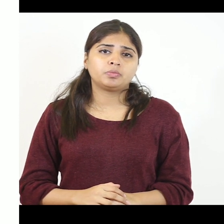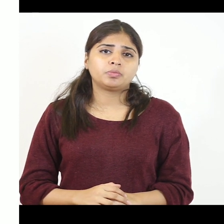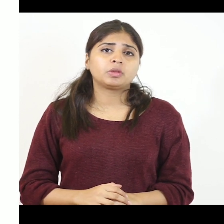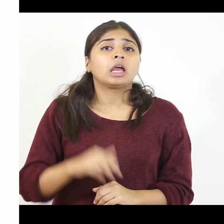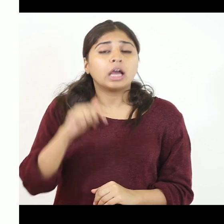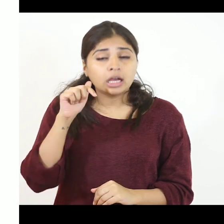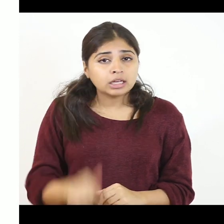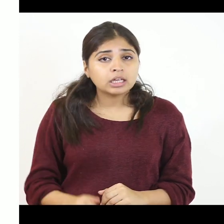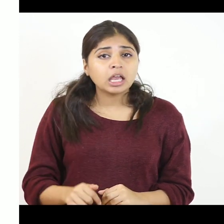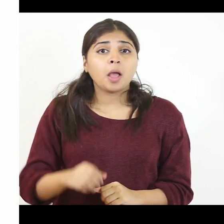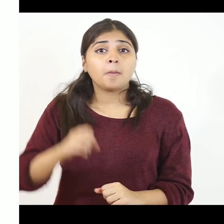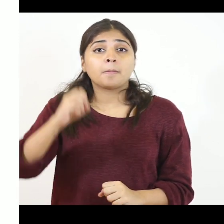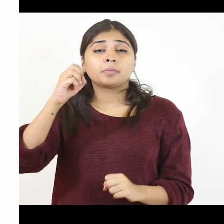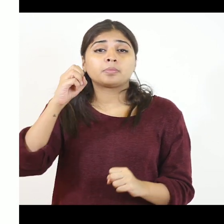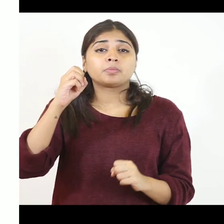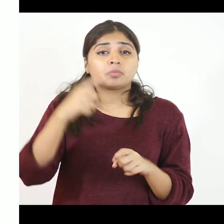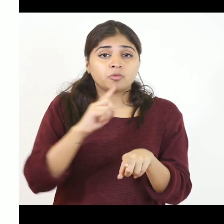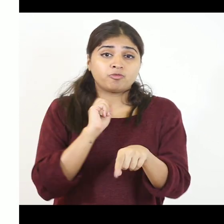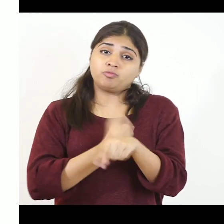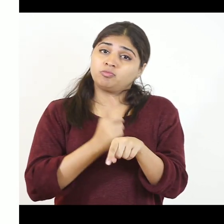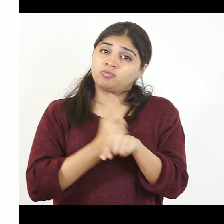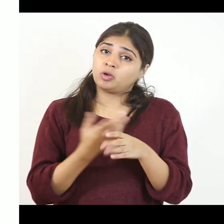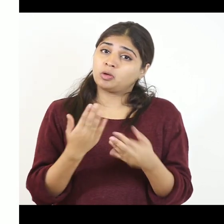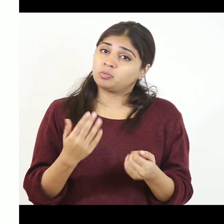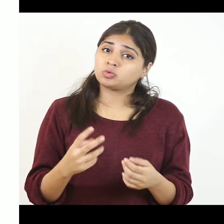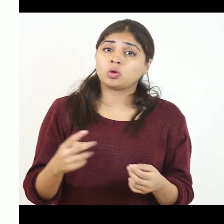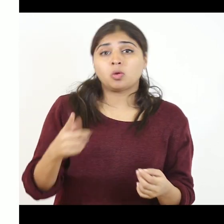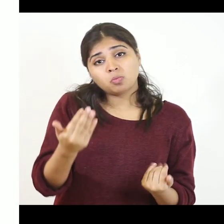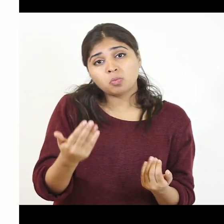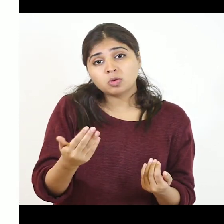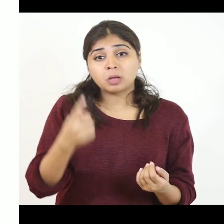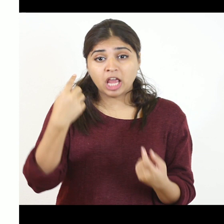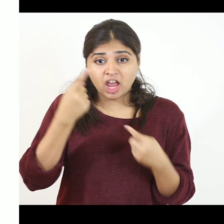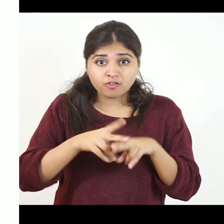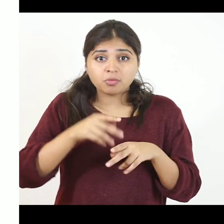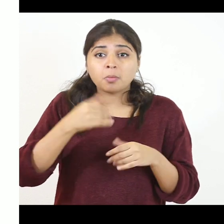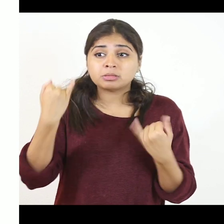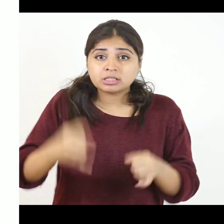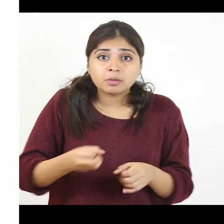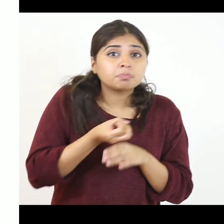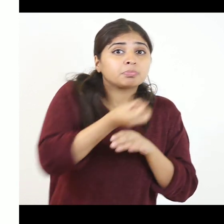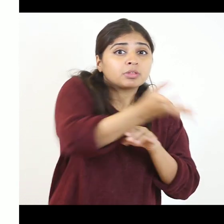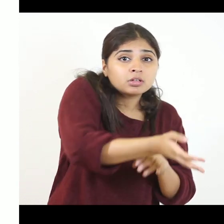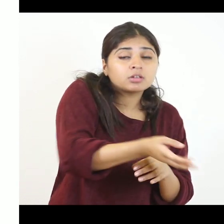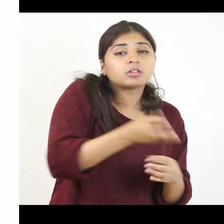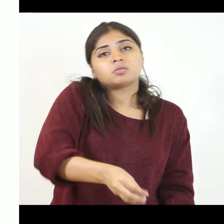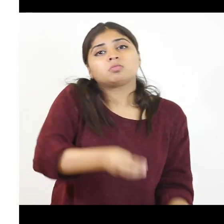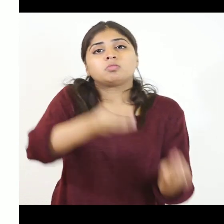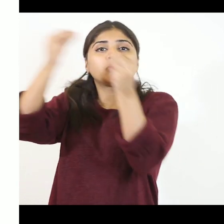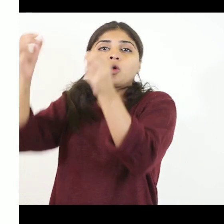this data. If you found guilty, you can be convicted and imprisoned.